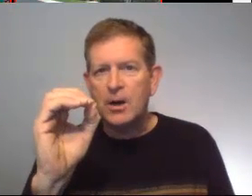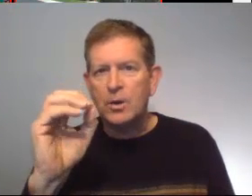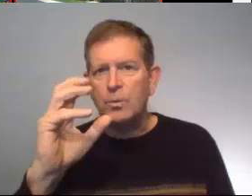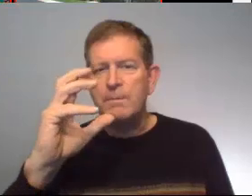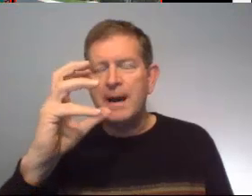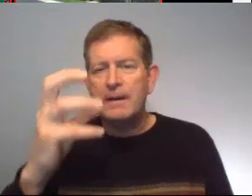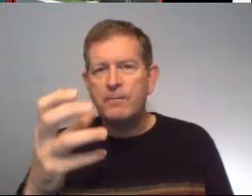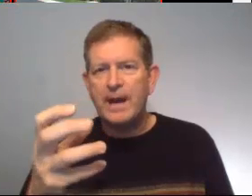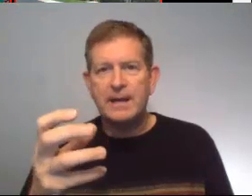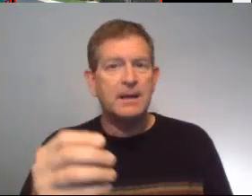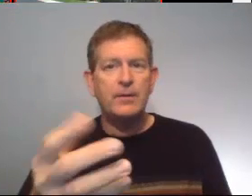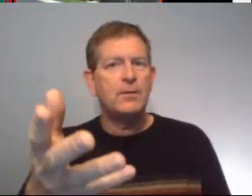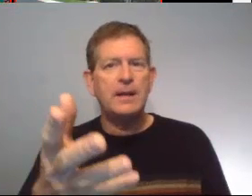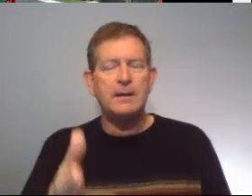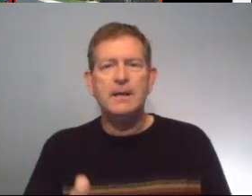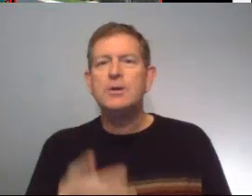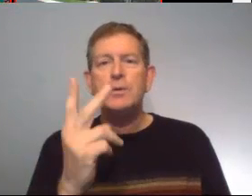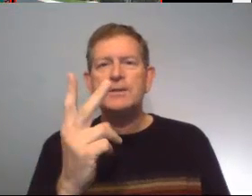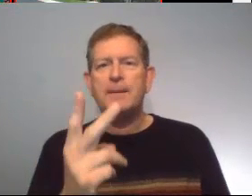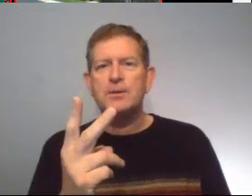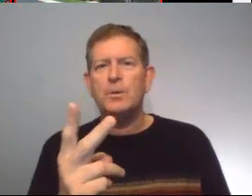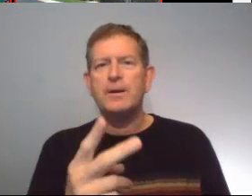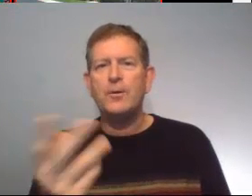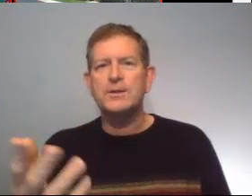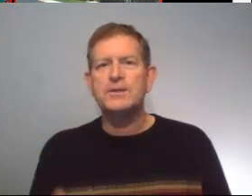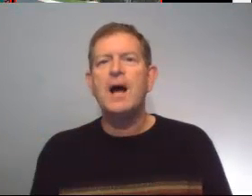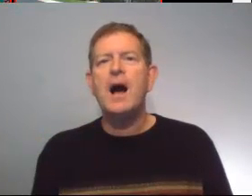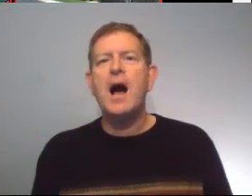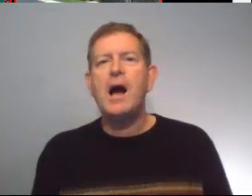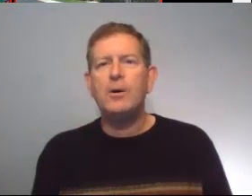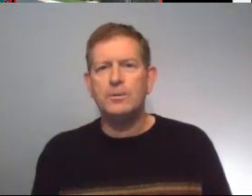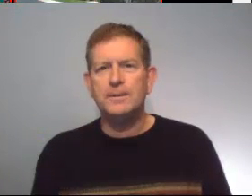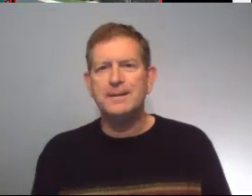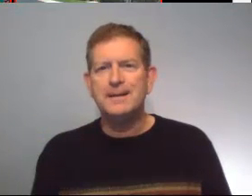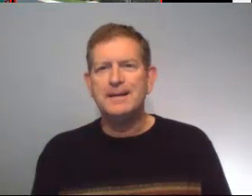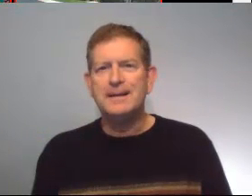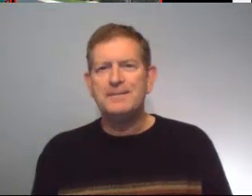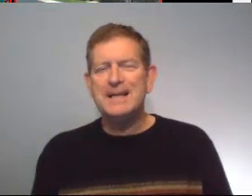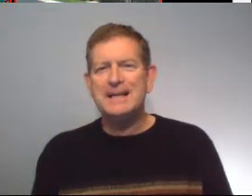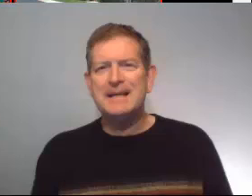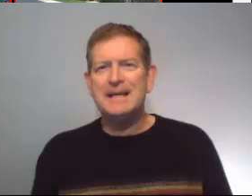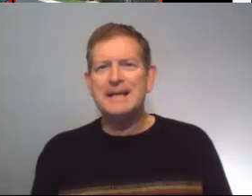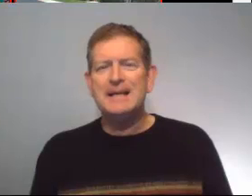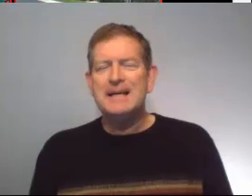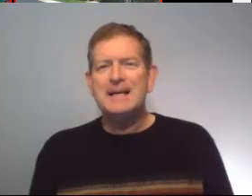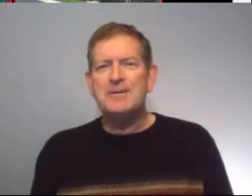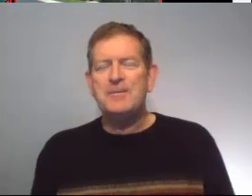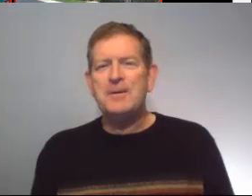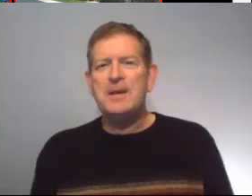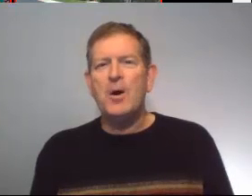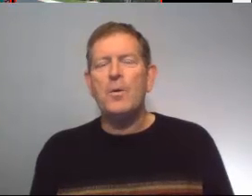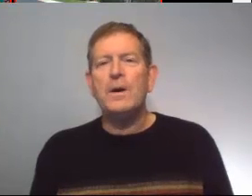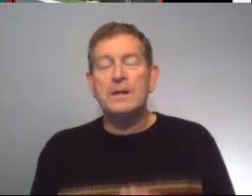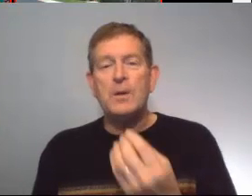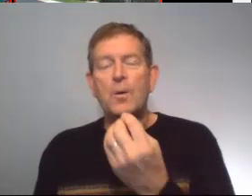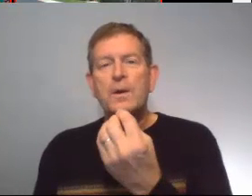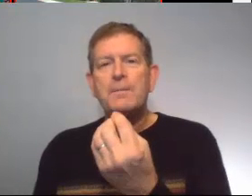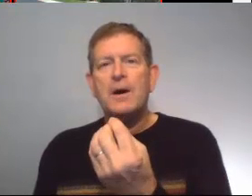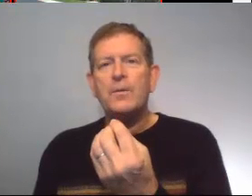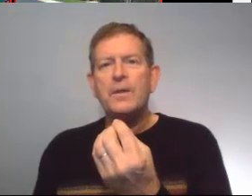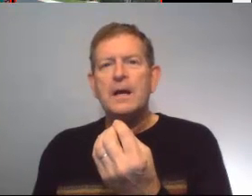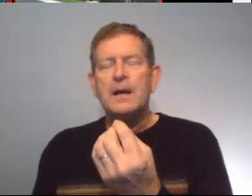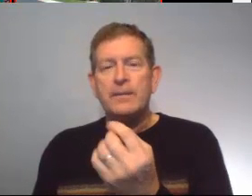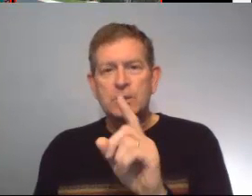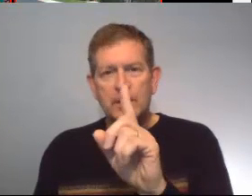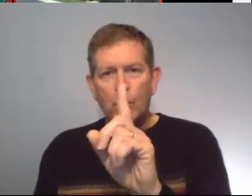single sound. We modify it. I'll give you two examples. One, of course, is own. as we